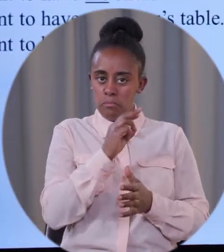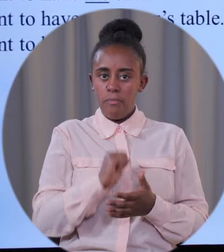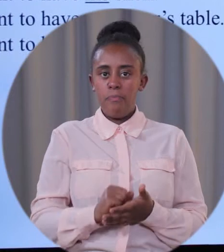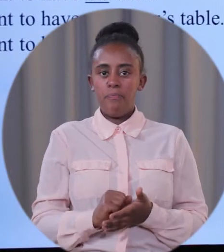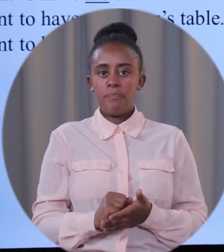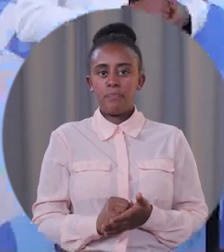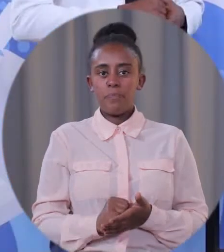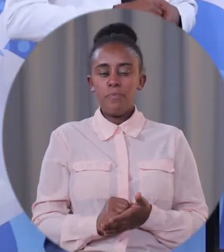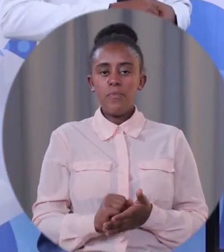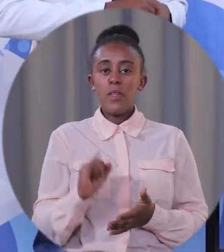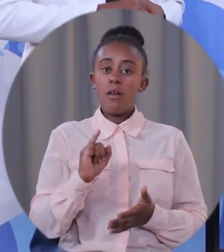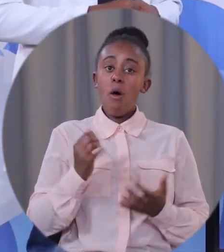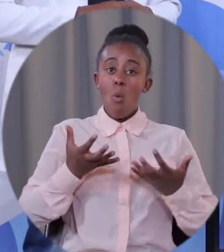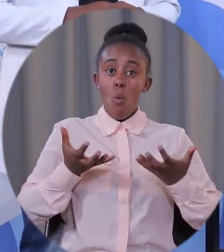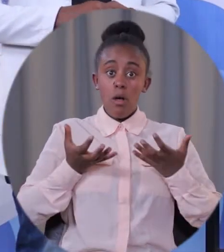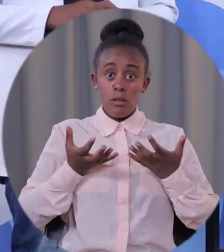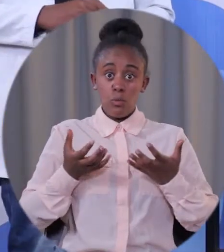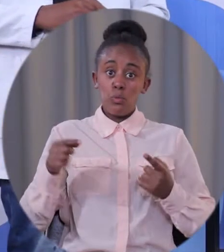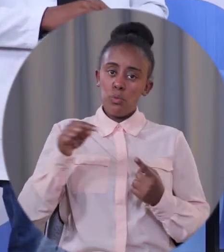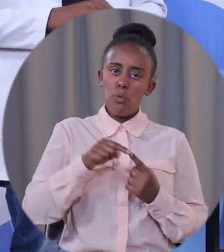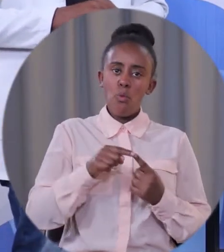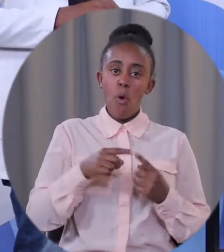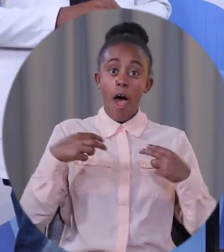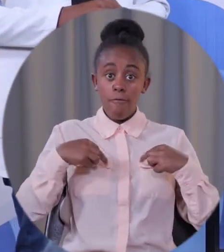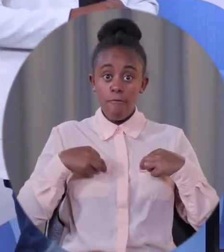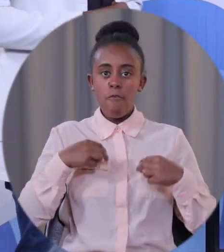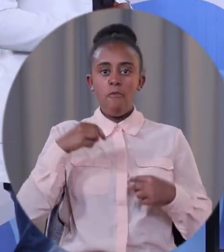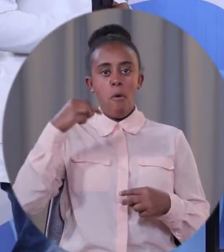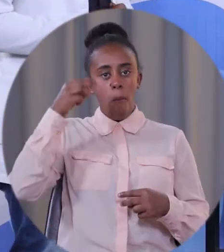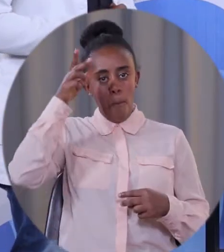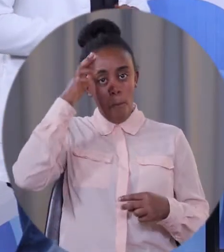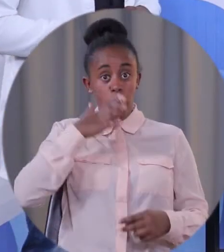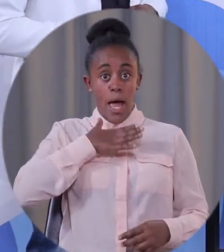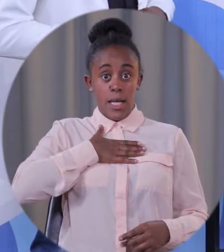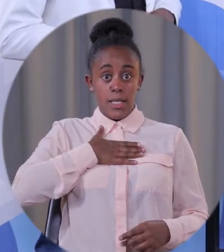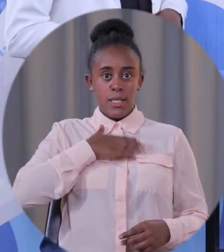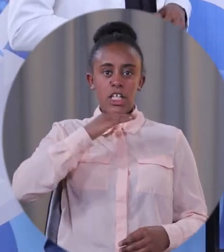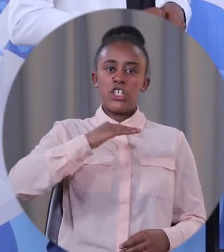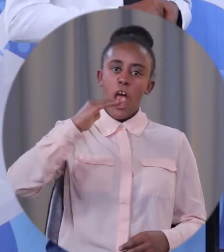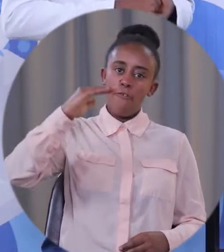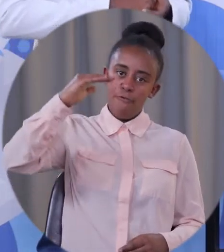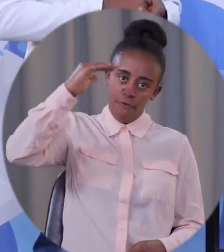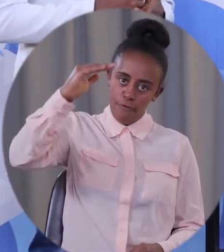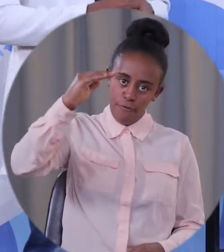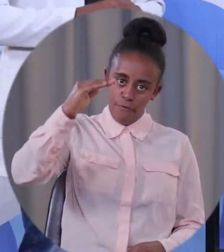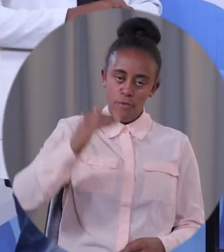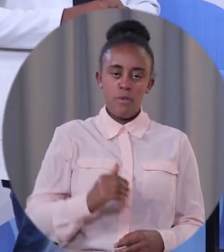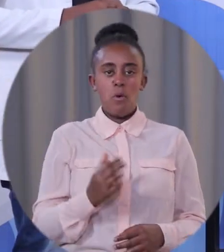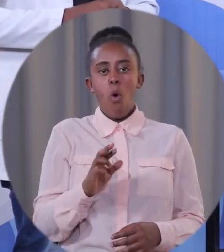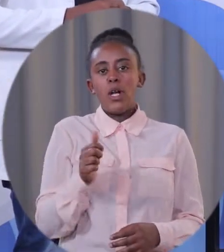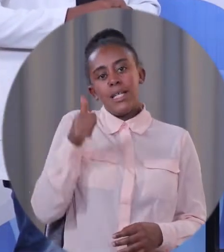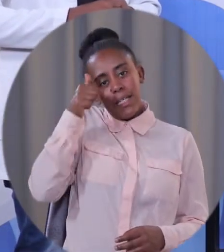I want to have my brother's shelf, or I want to have his